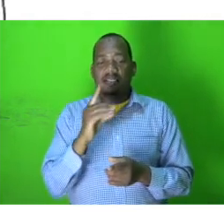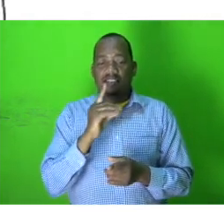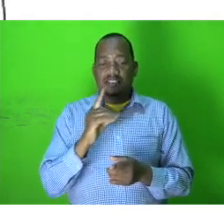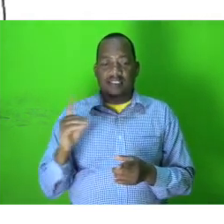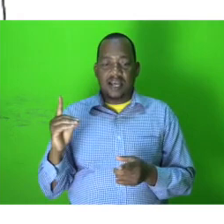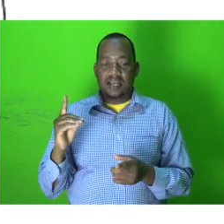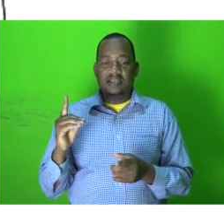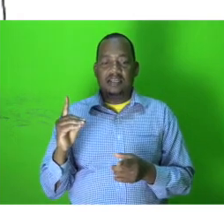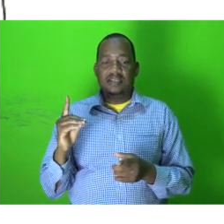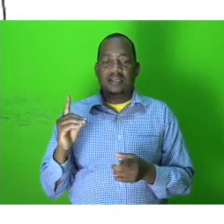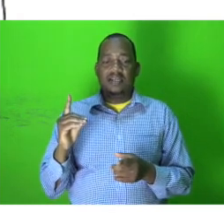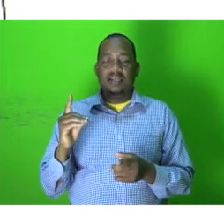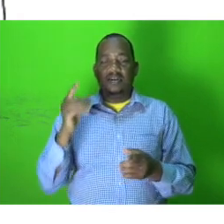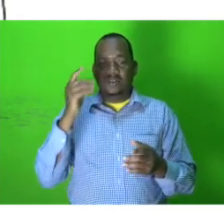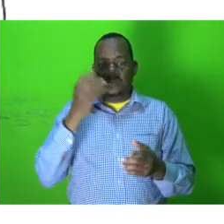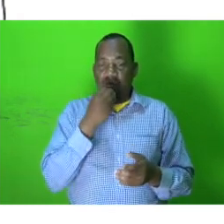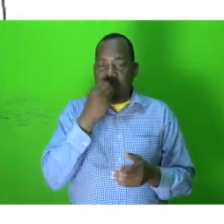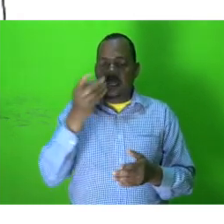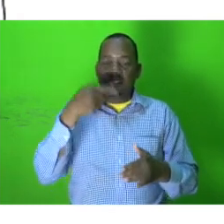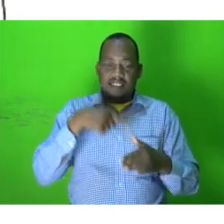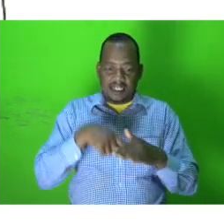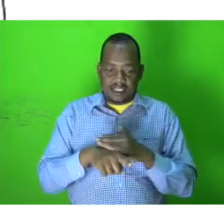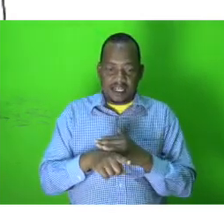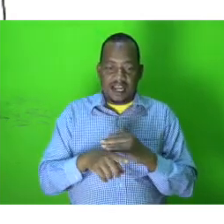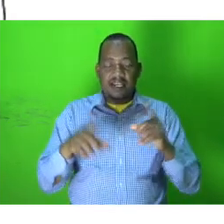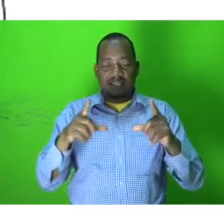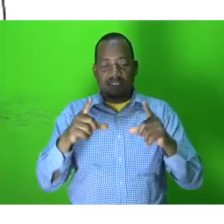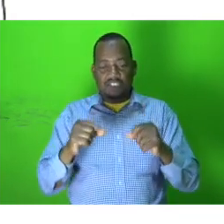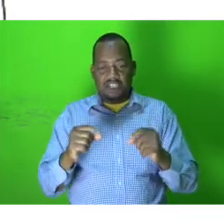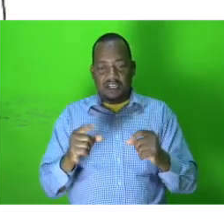credit side by said that check